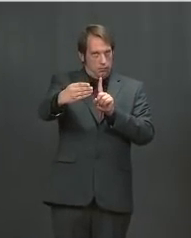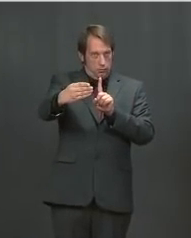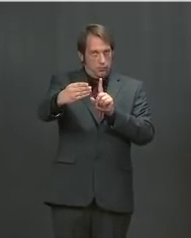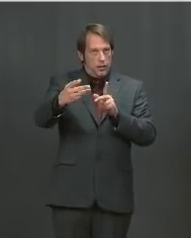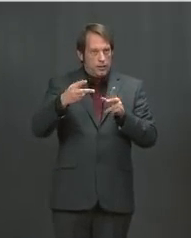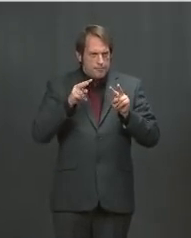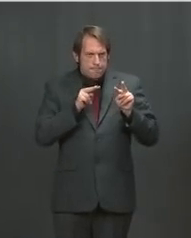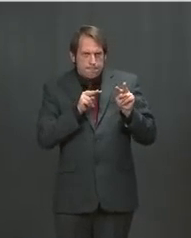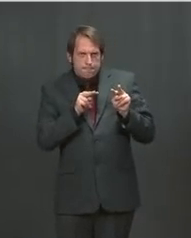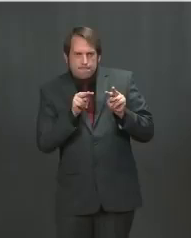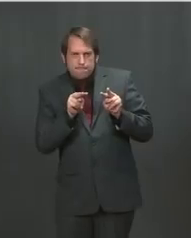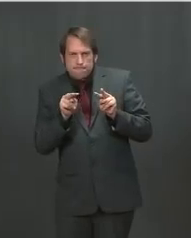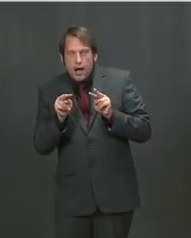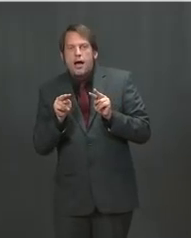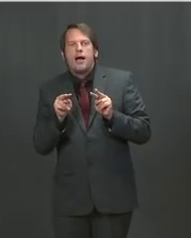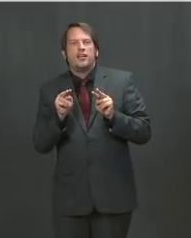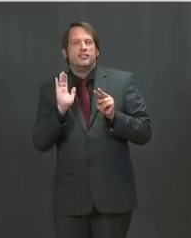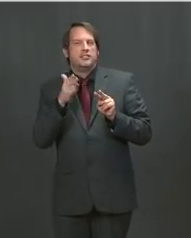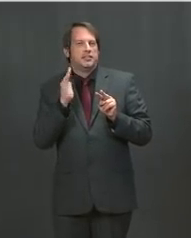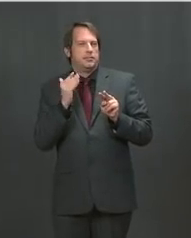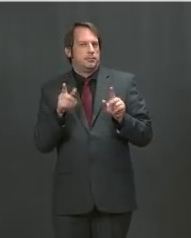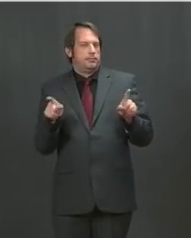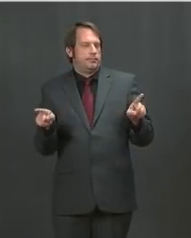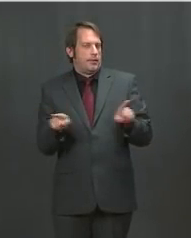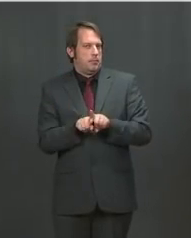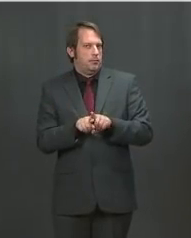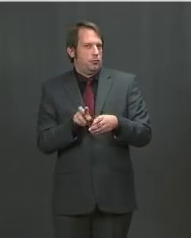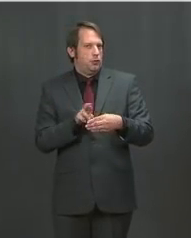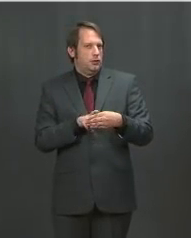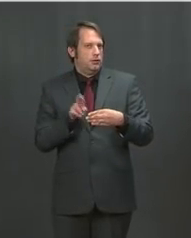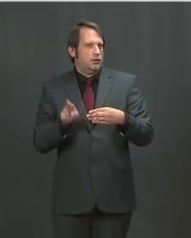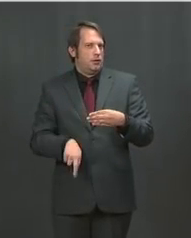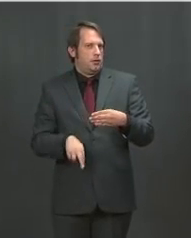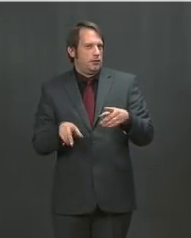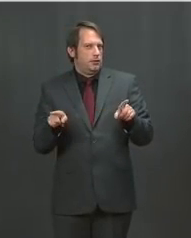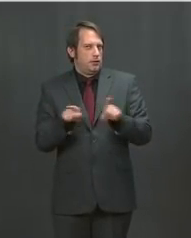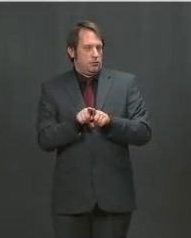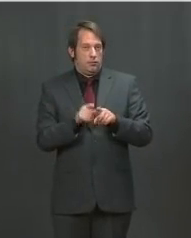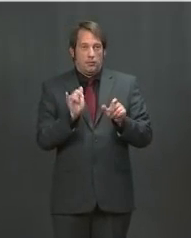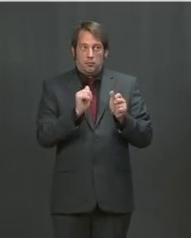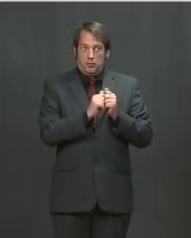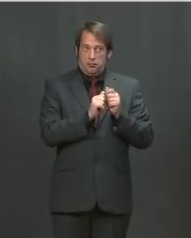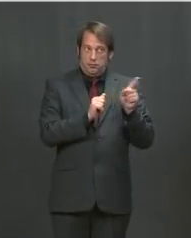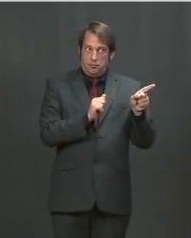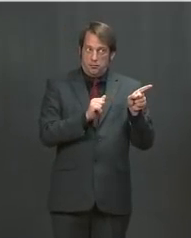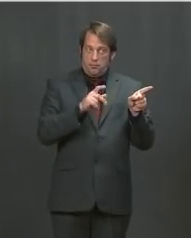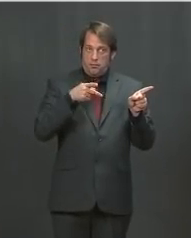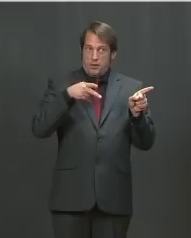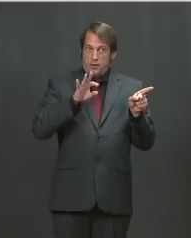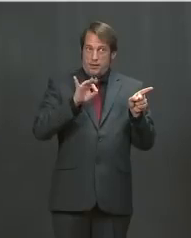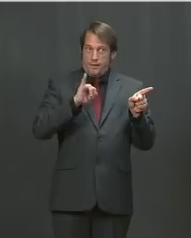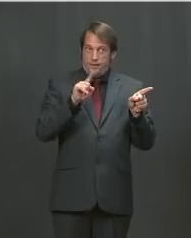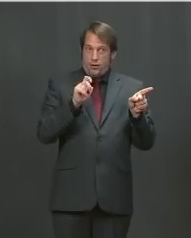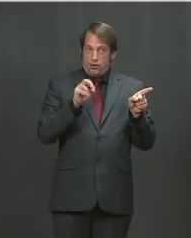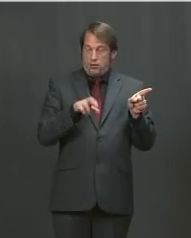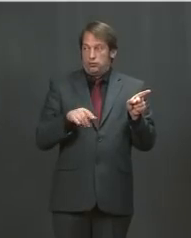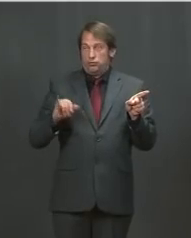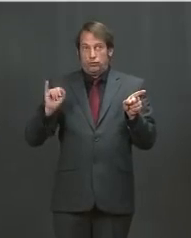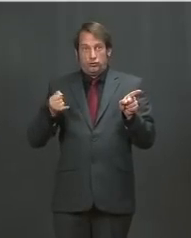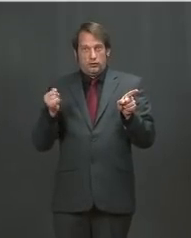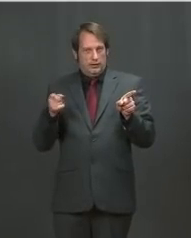similar results will be seen with the Pfizer as well as the J&J. If you look at